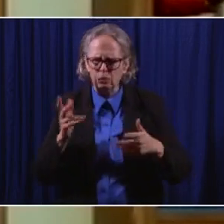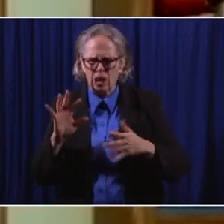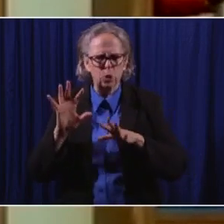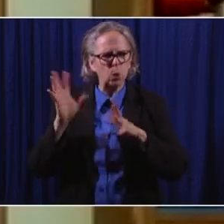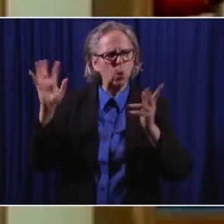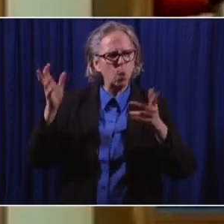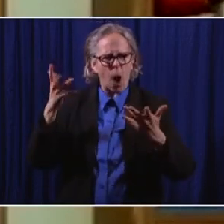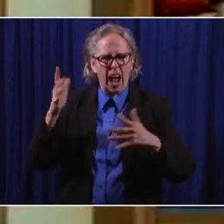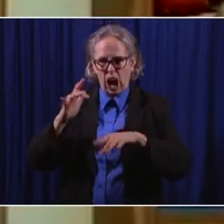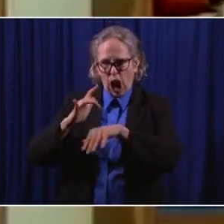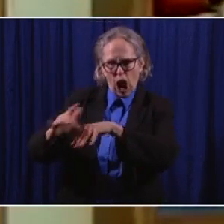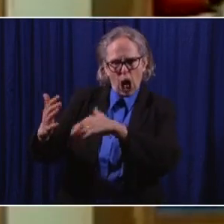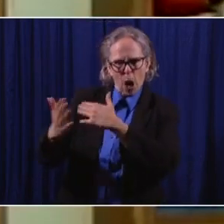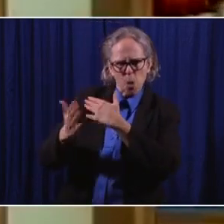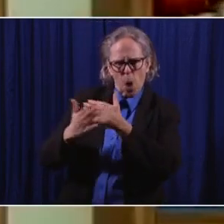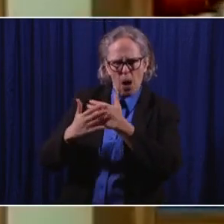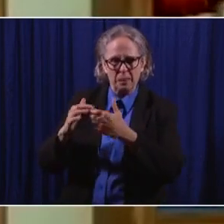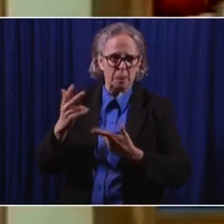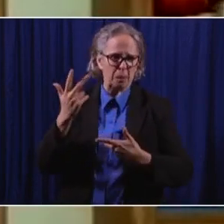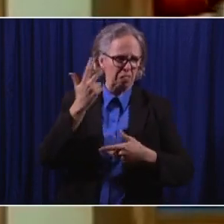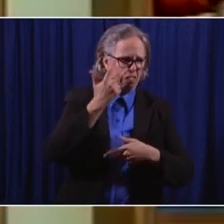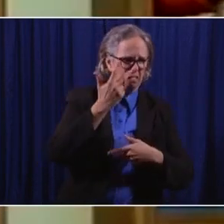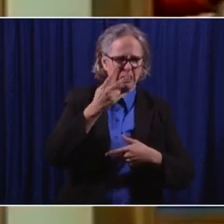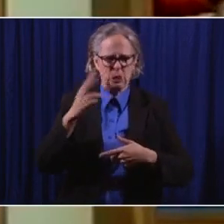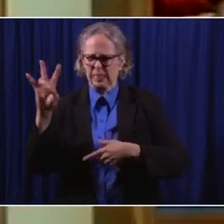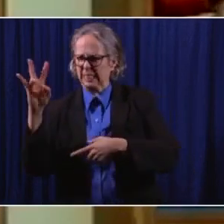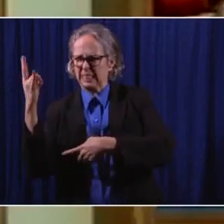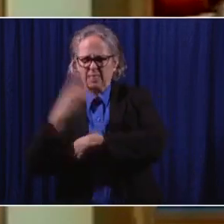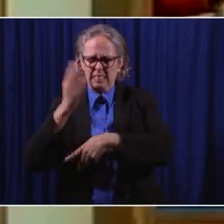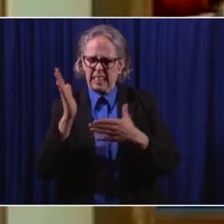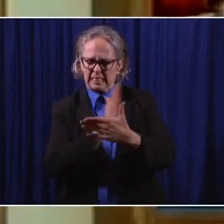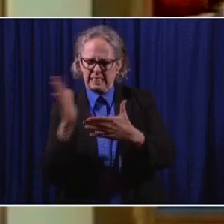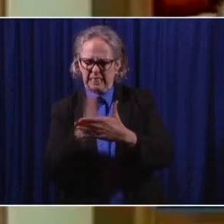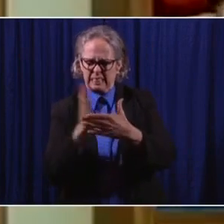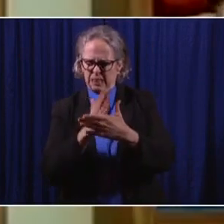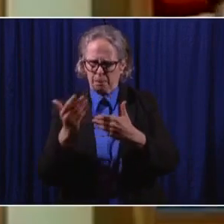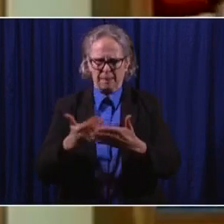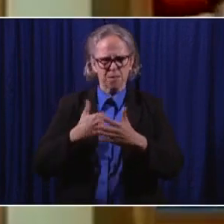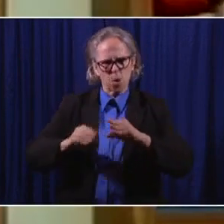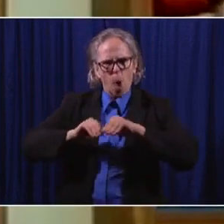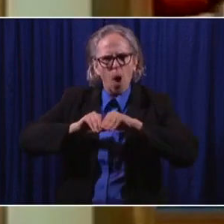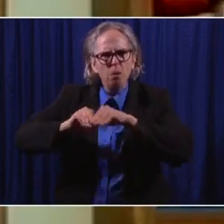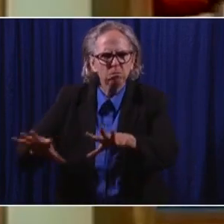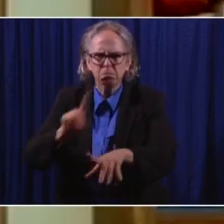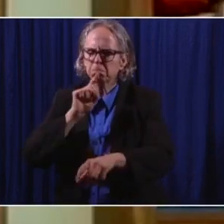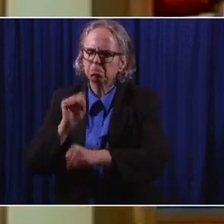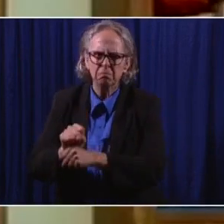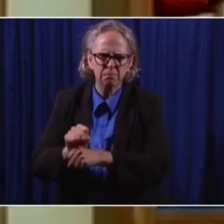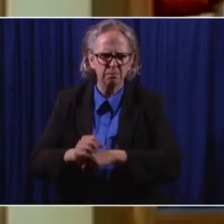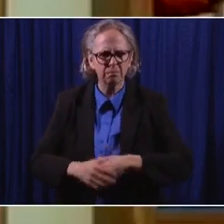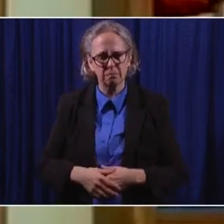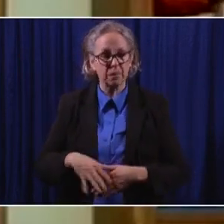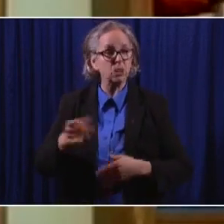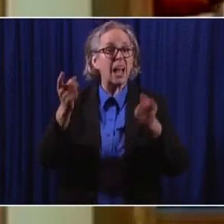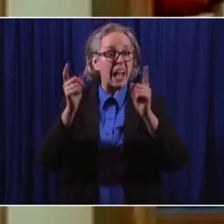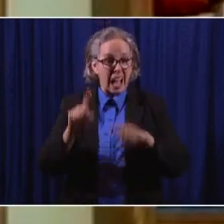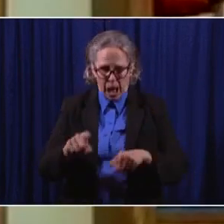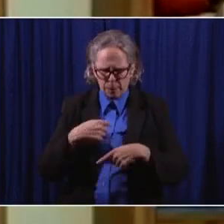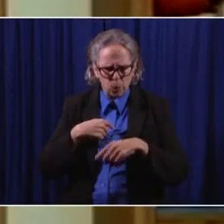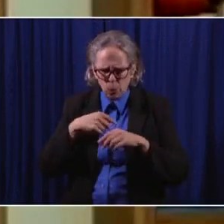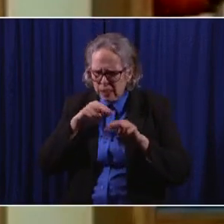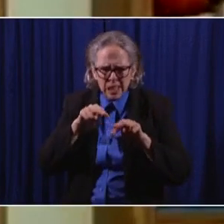7 day leading indicator of disease. And then when we see this information, when we see increases, we alert health